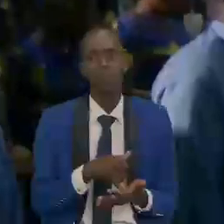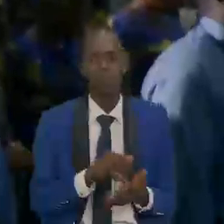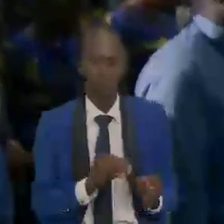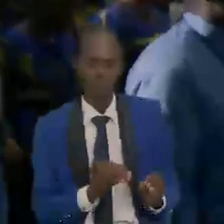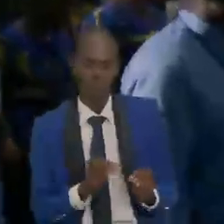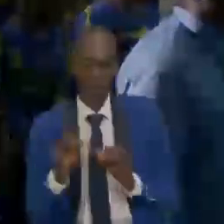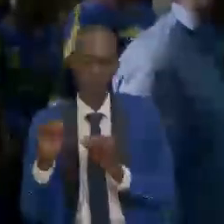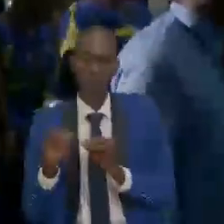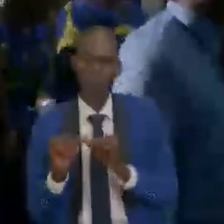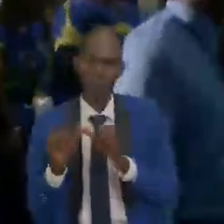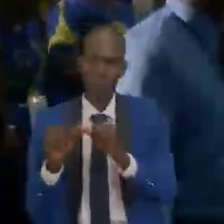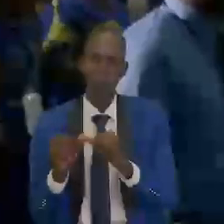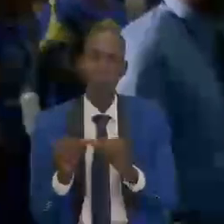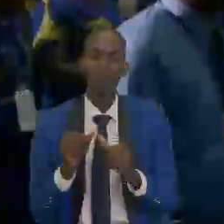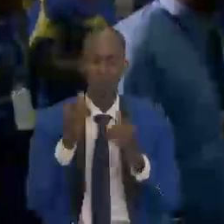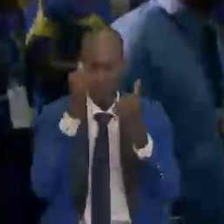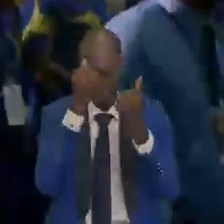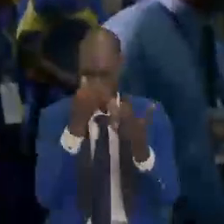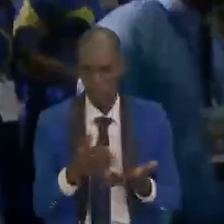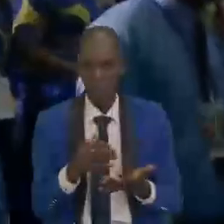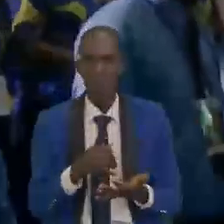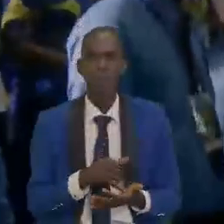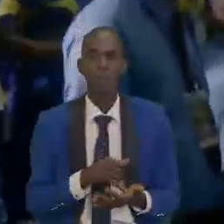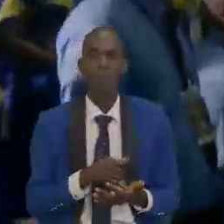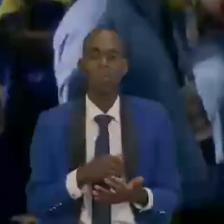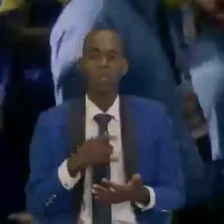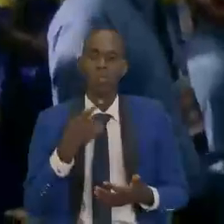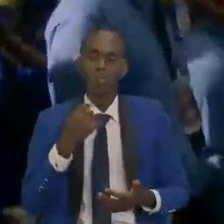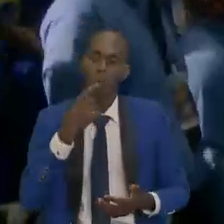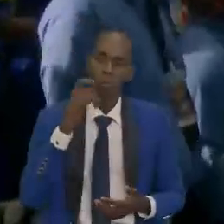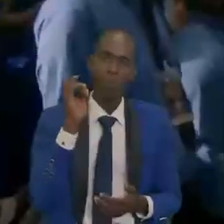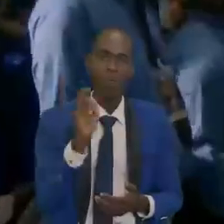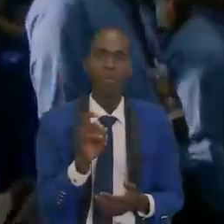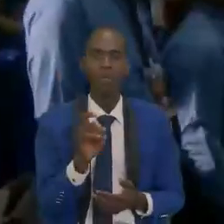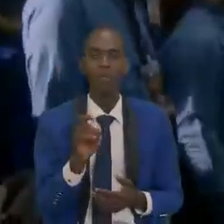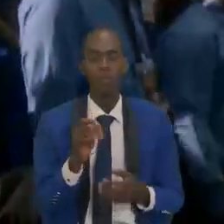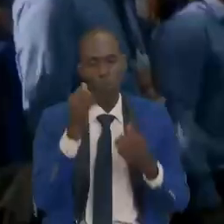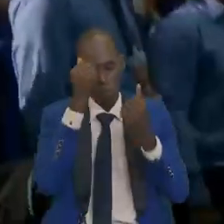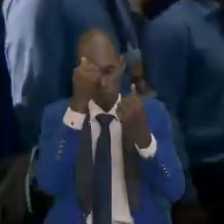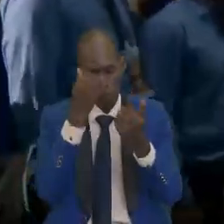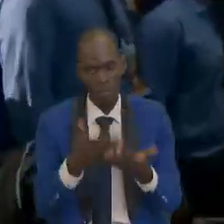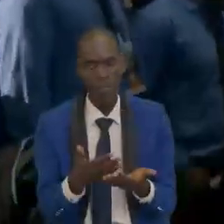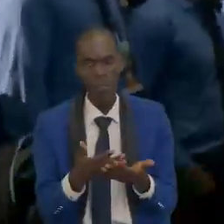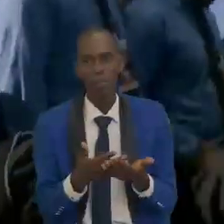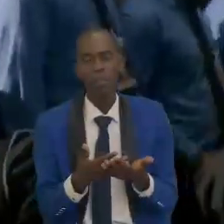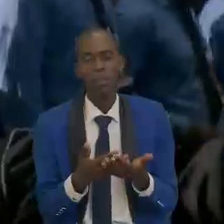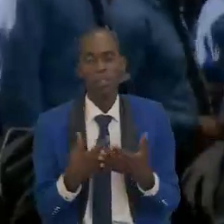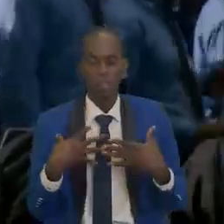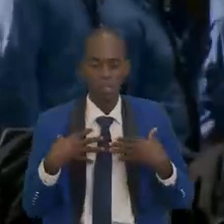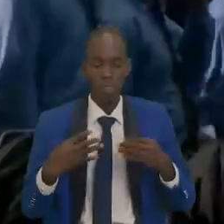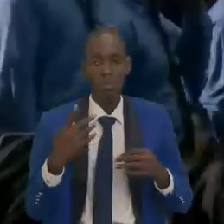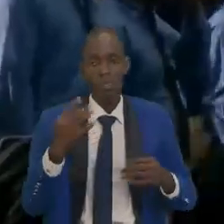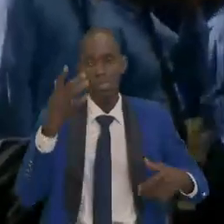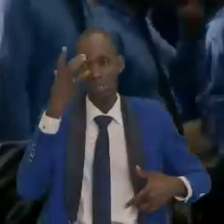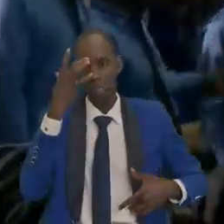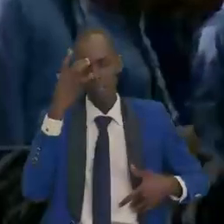on obey commands obey heal the sick